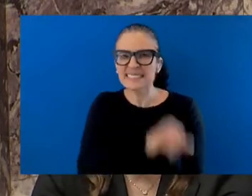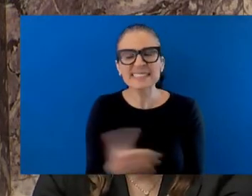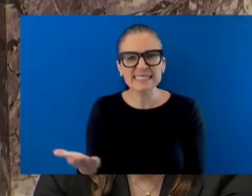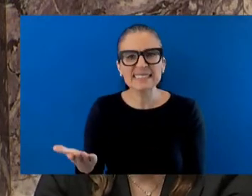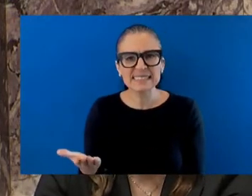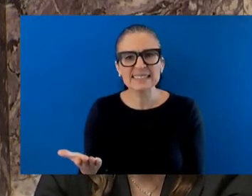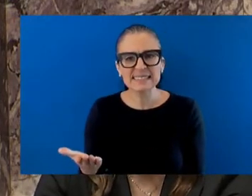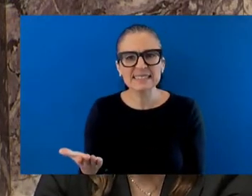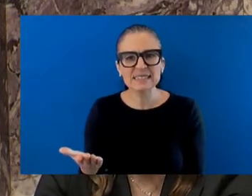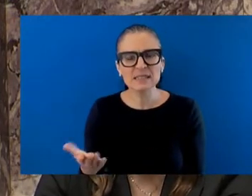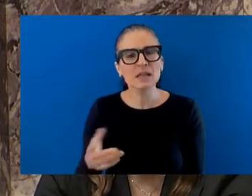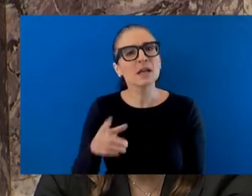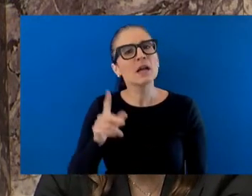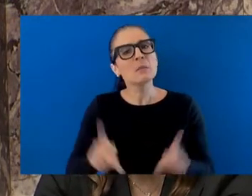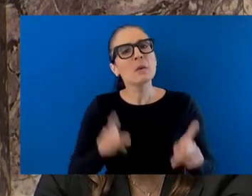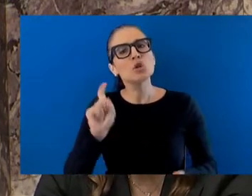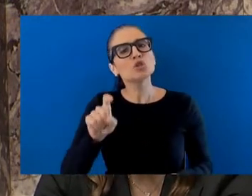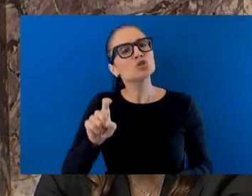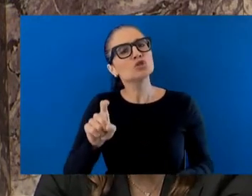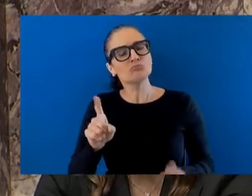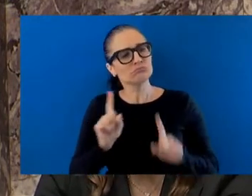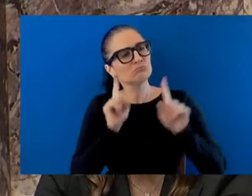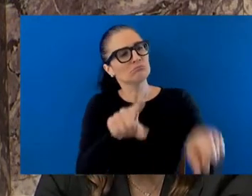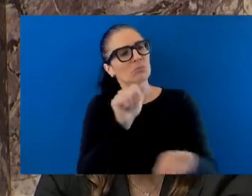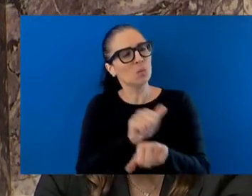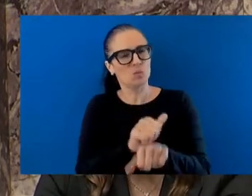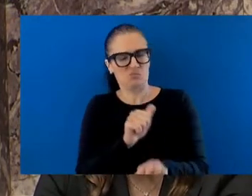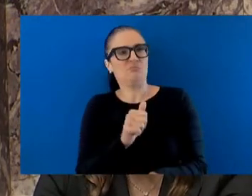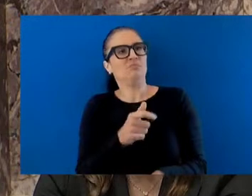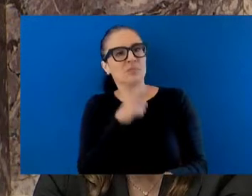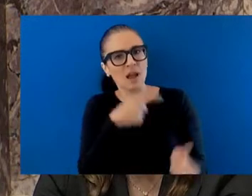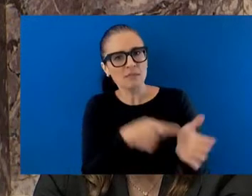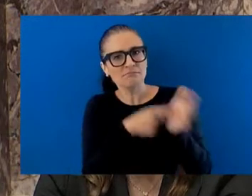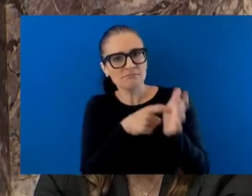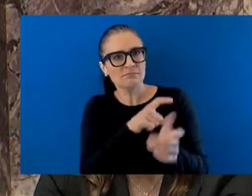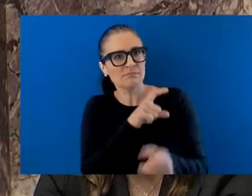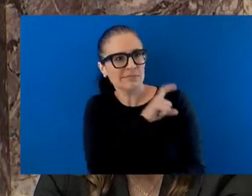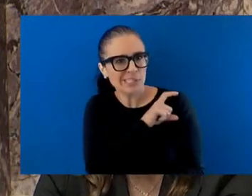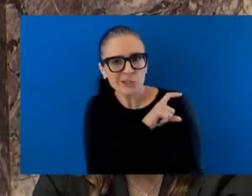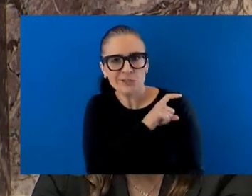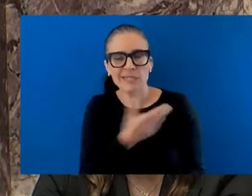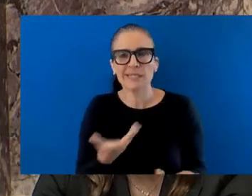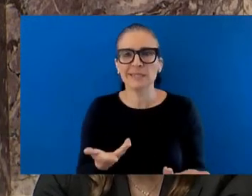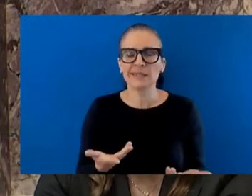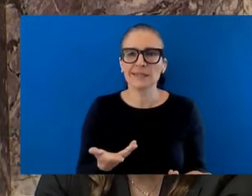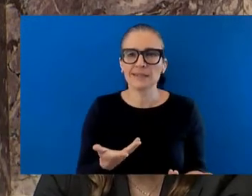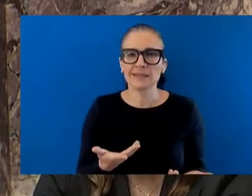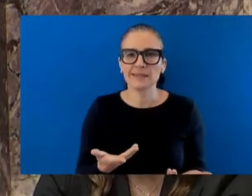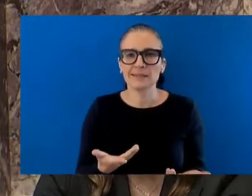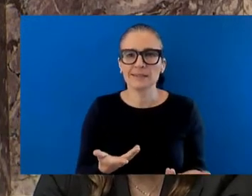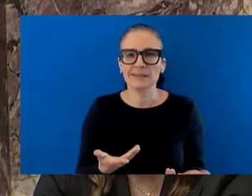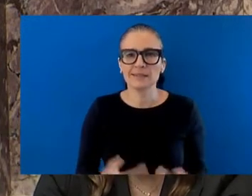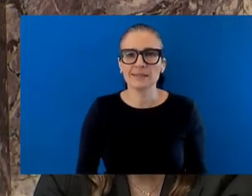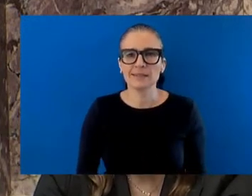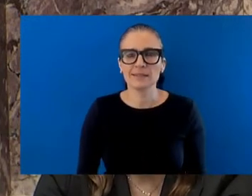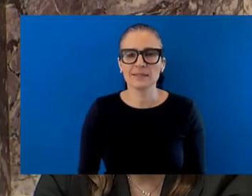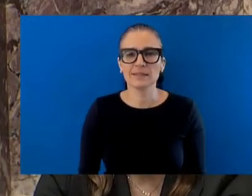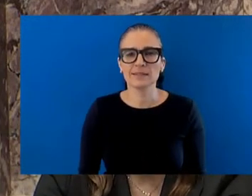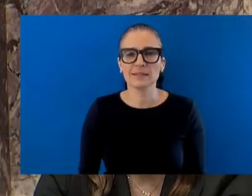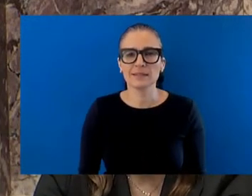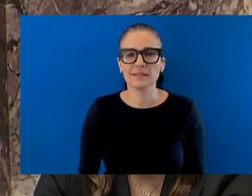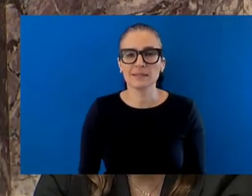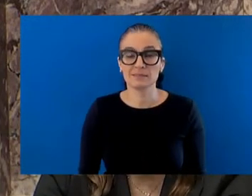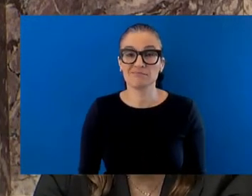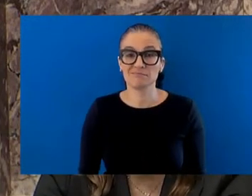It's not just Victoria, it is not just Northern Health, members. It is across the province. Robert LaBelle, a nurse of over